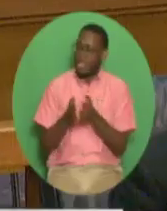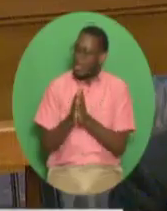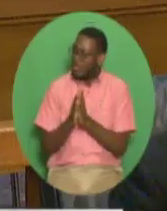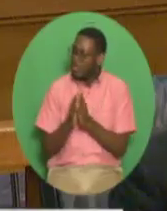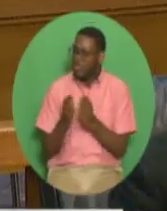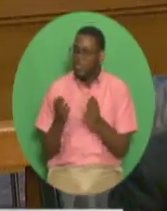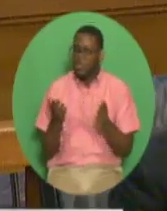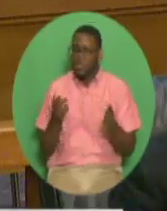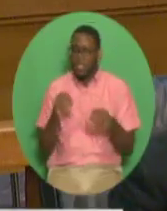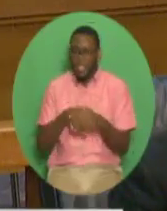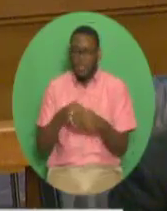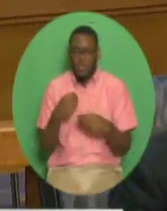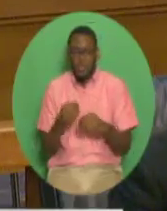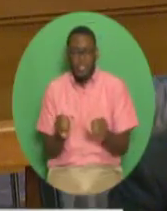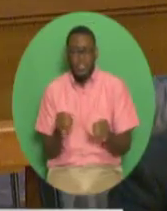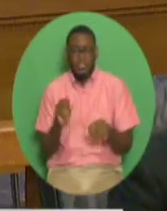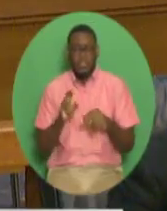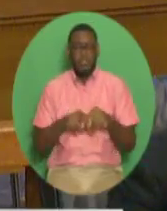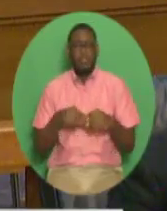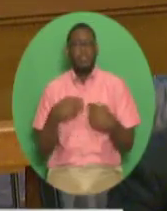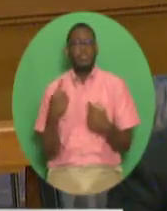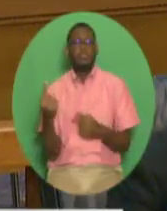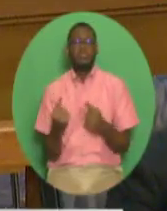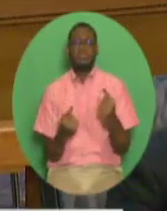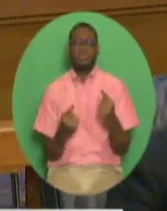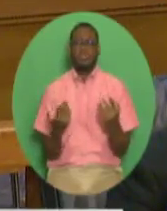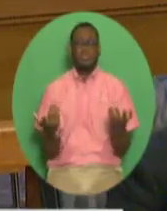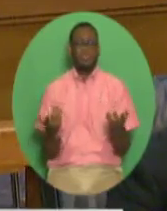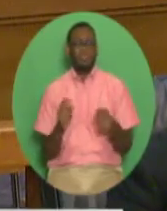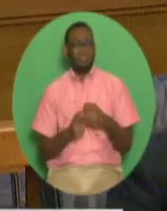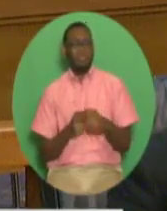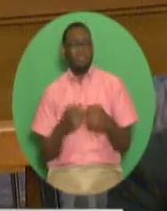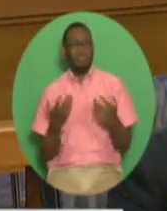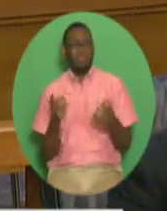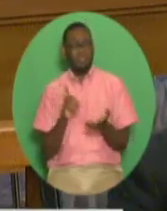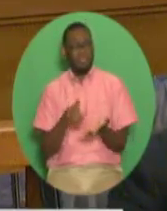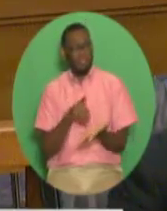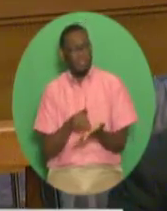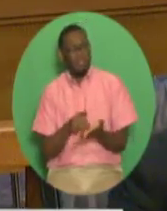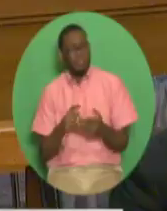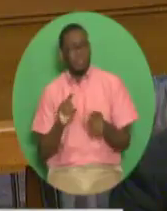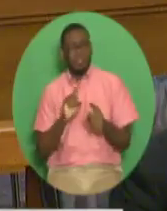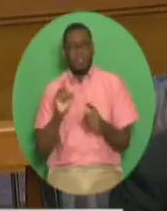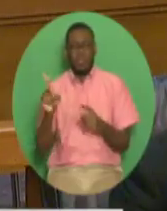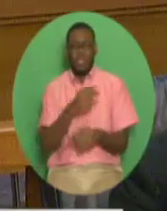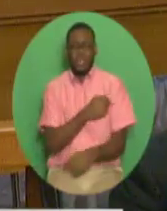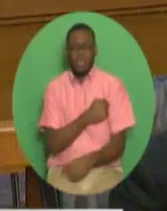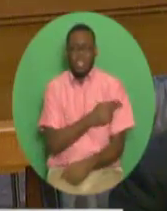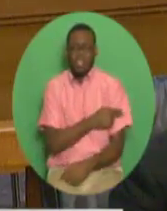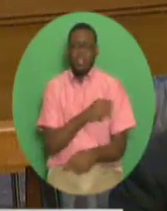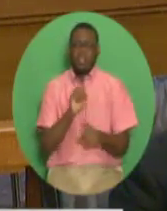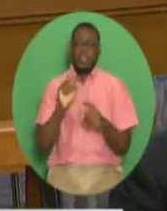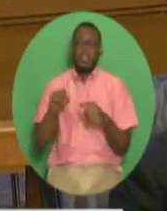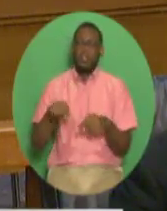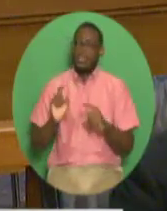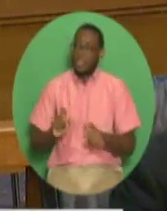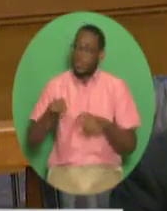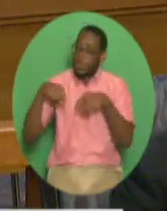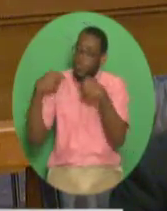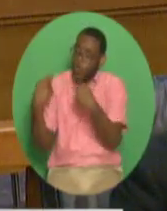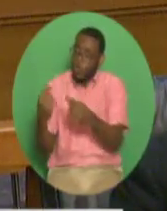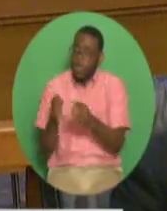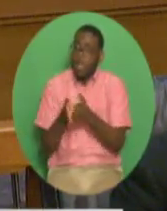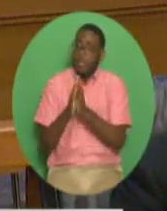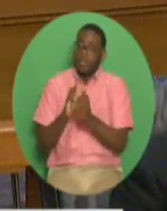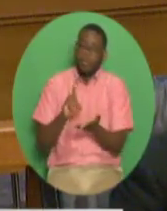concerned about, and to ask the Minister of Health, perhaps for an explanation. When one looks at the budget allocations for drugs